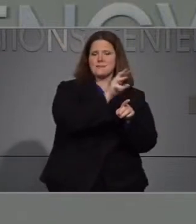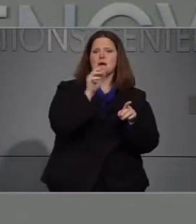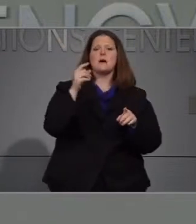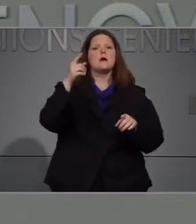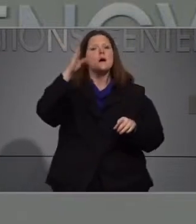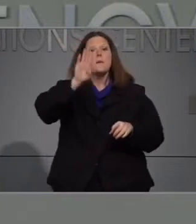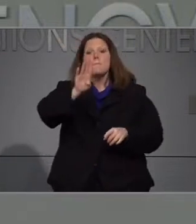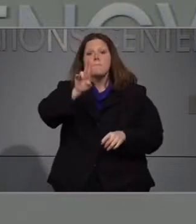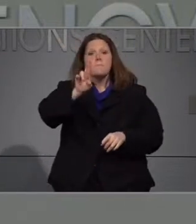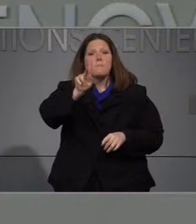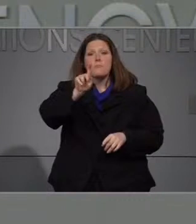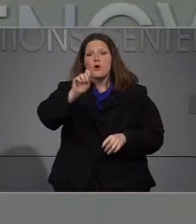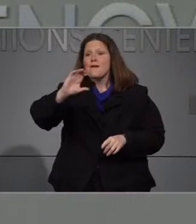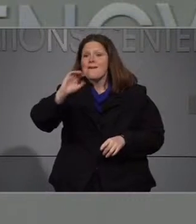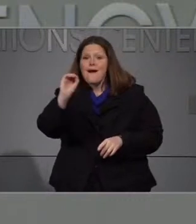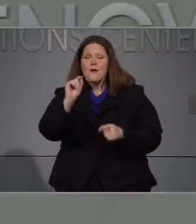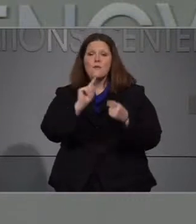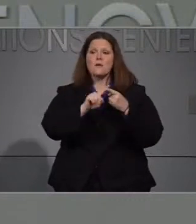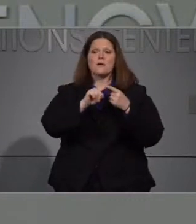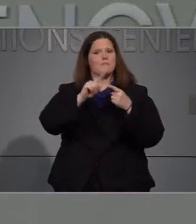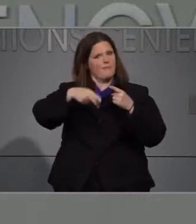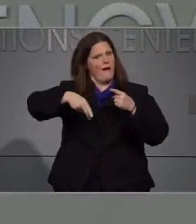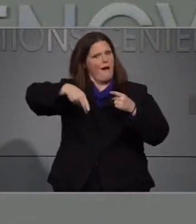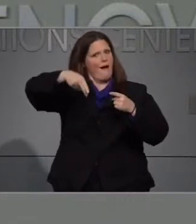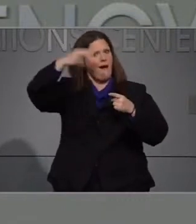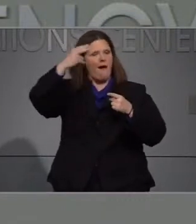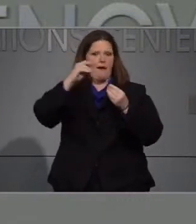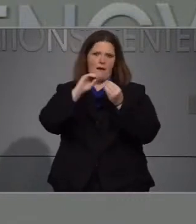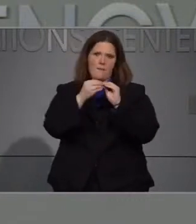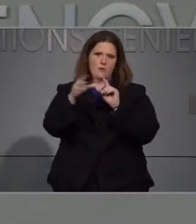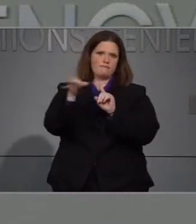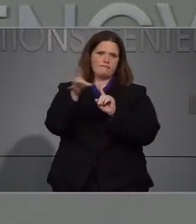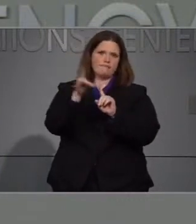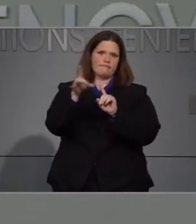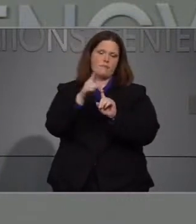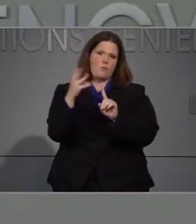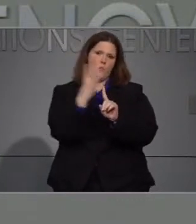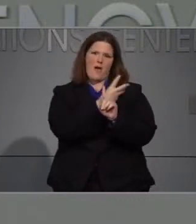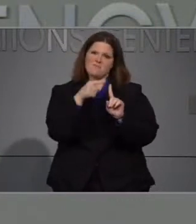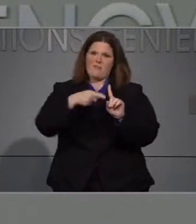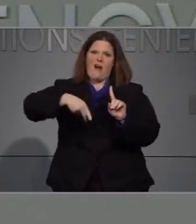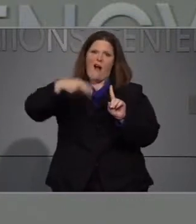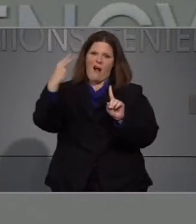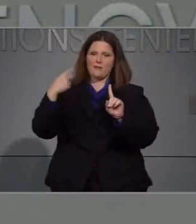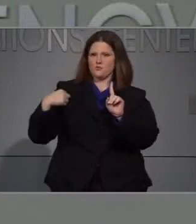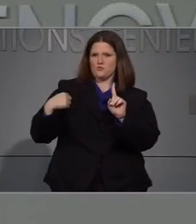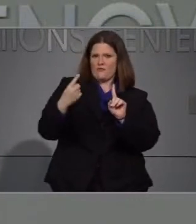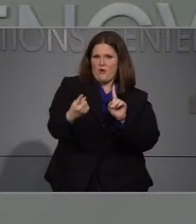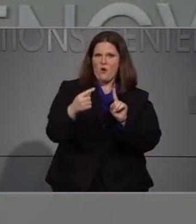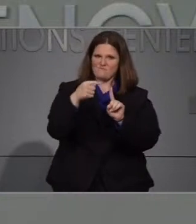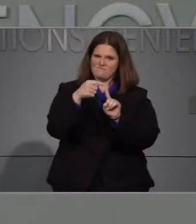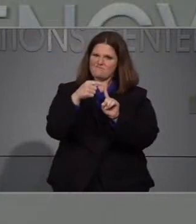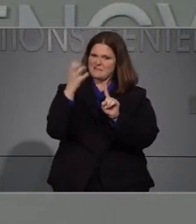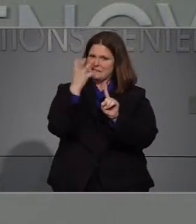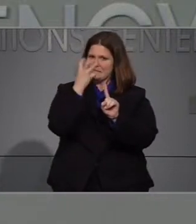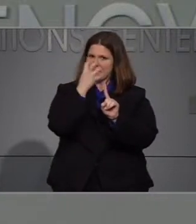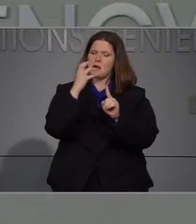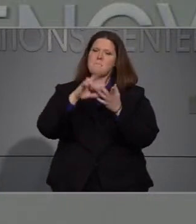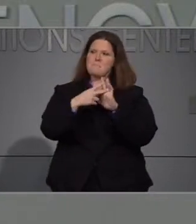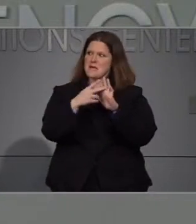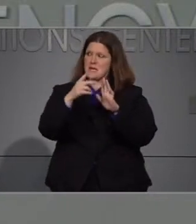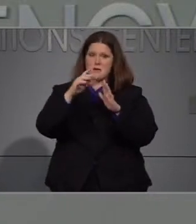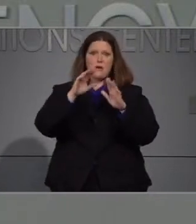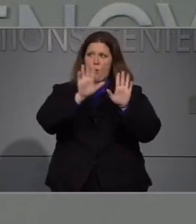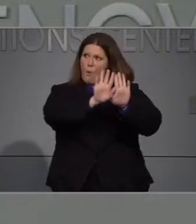Burke County, who is having high rates of cases out west. So I think all parts of our state need to be concerned here.